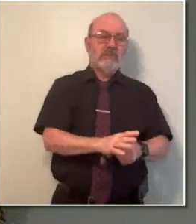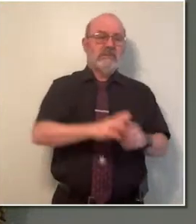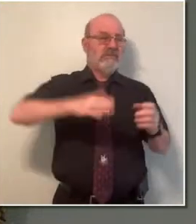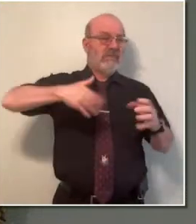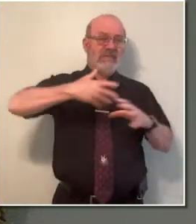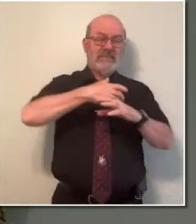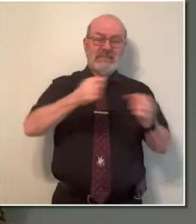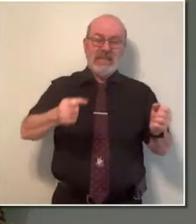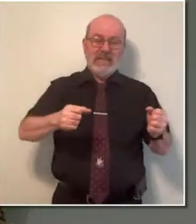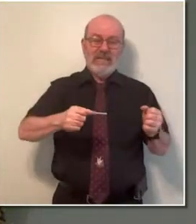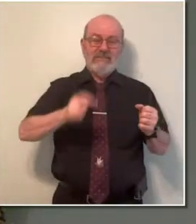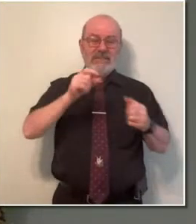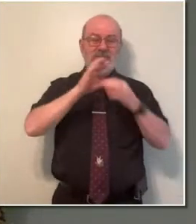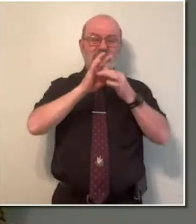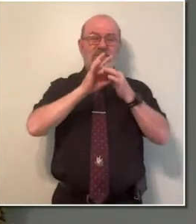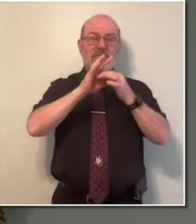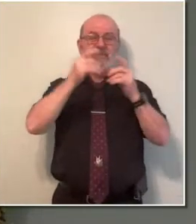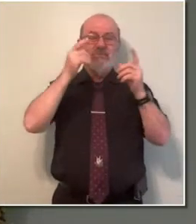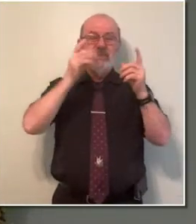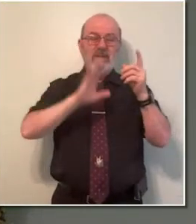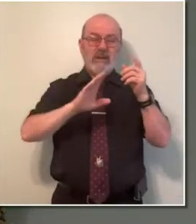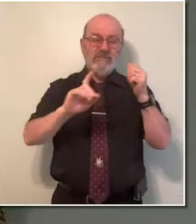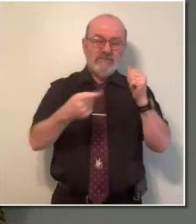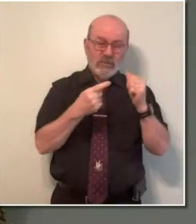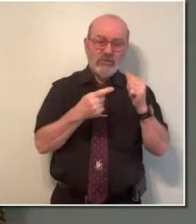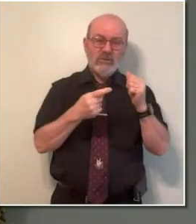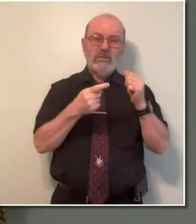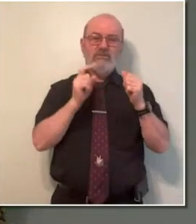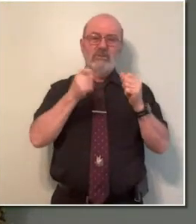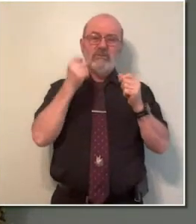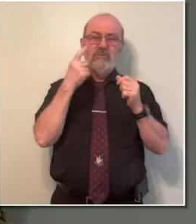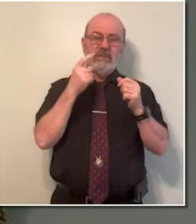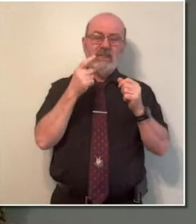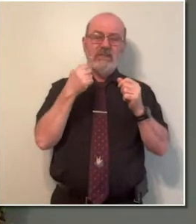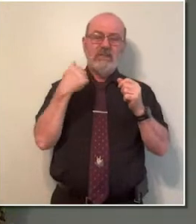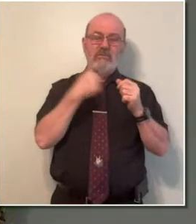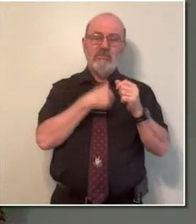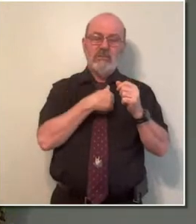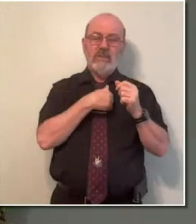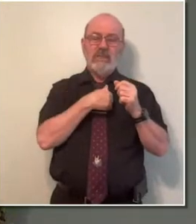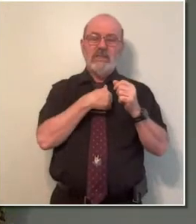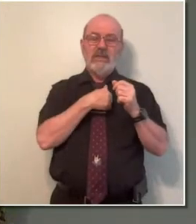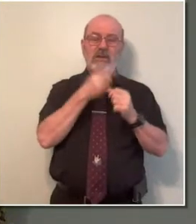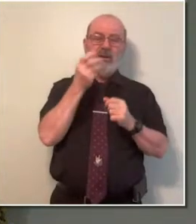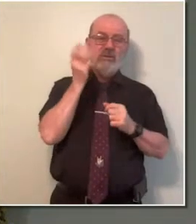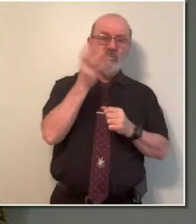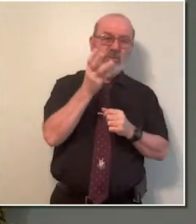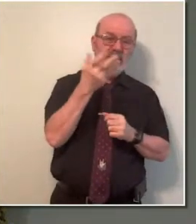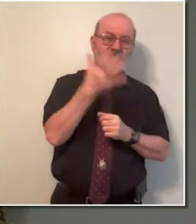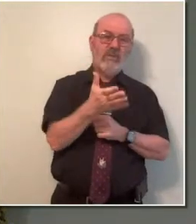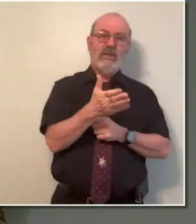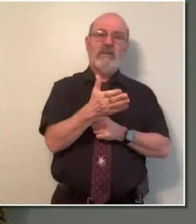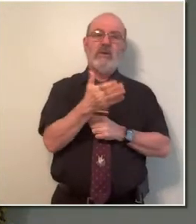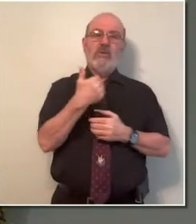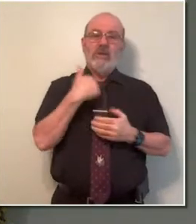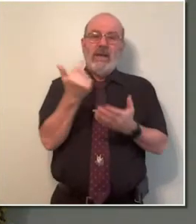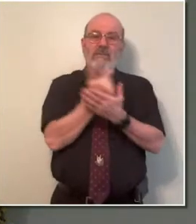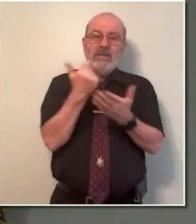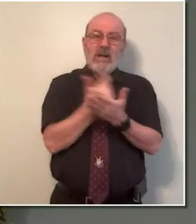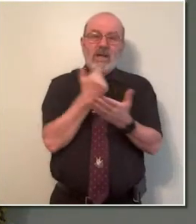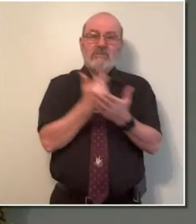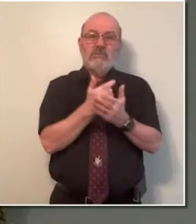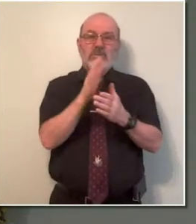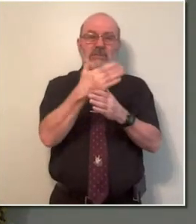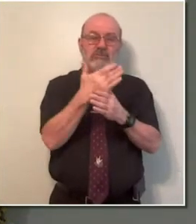need a relationship with God. And we need to understand that we are their witness. We have the gospel. We're to be sharing